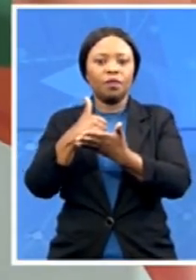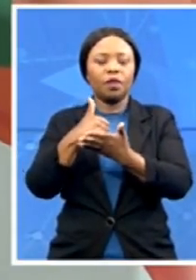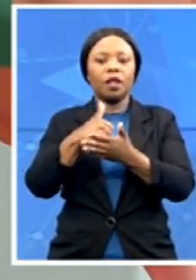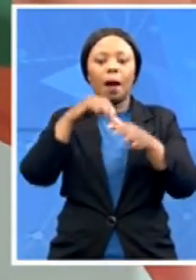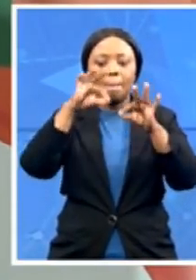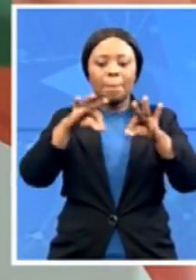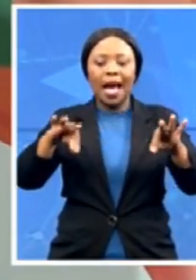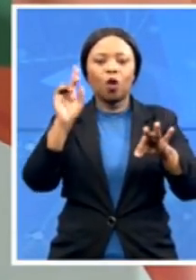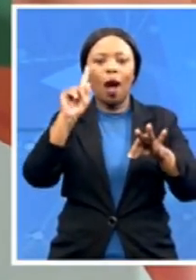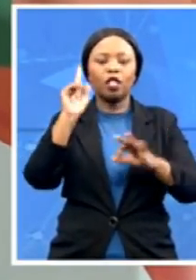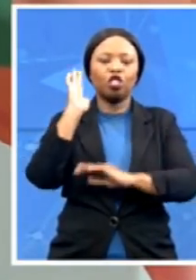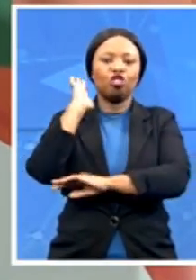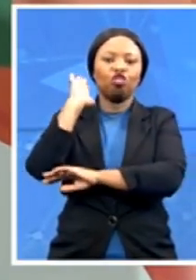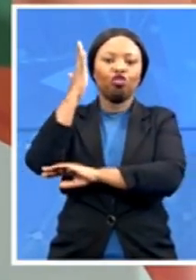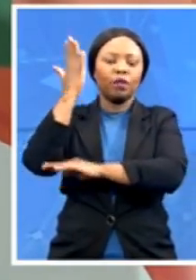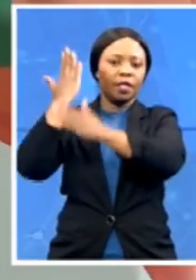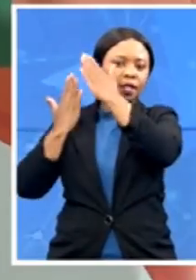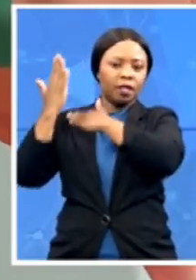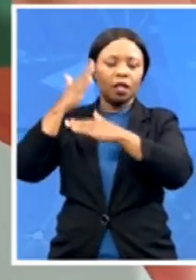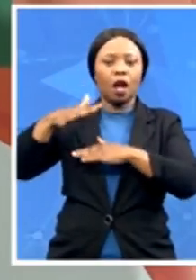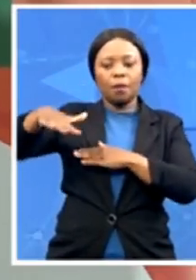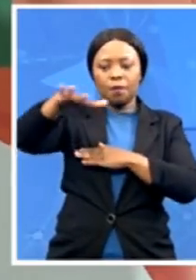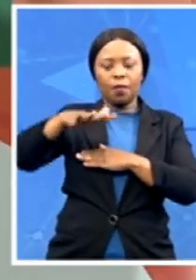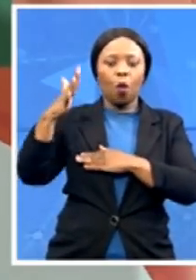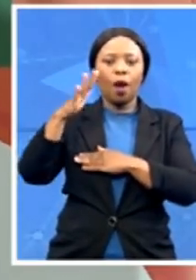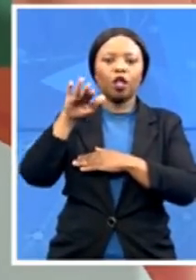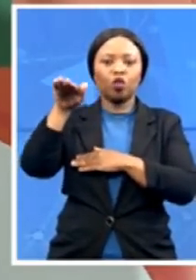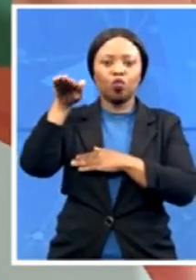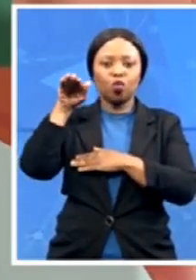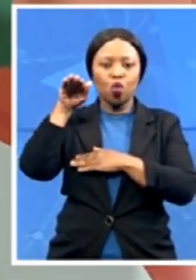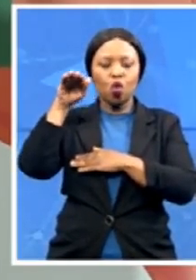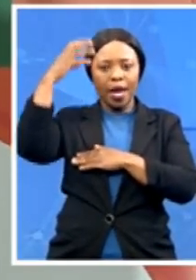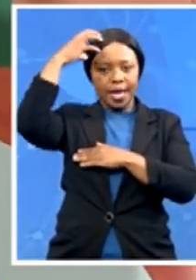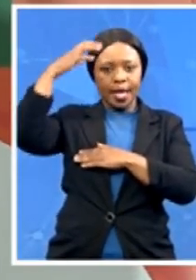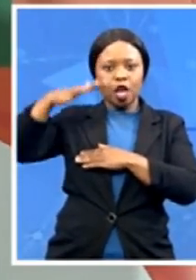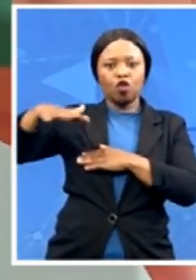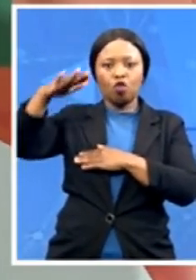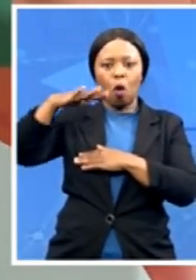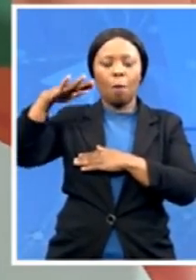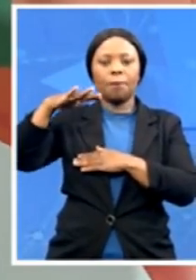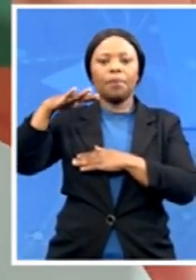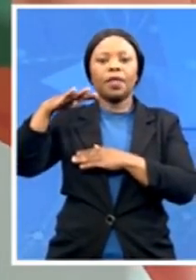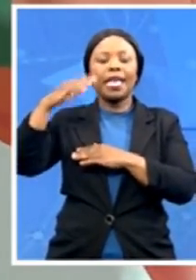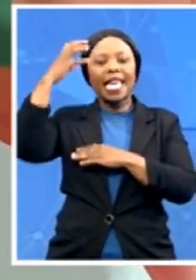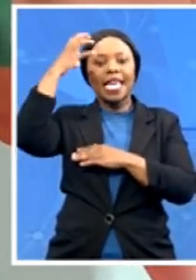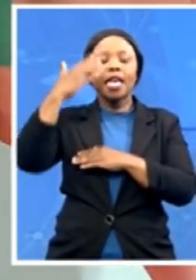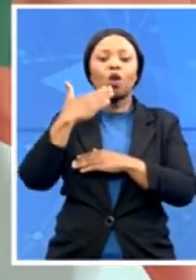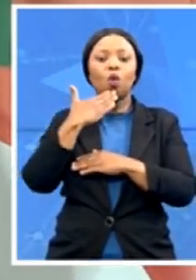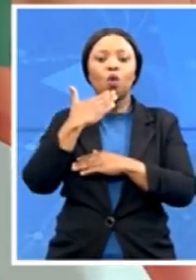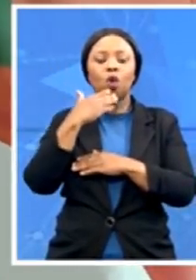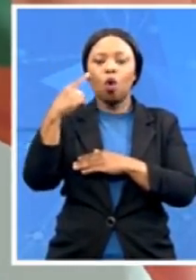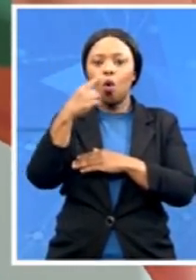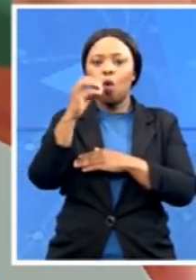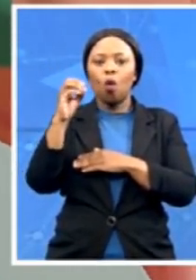Zulu Kingdom whilst under the reign of His Majesty, the late King Goodwill Zwelithini, as part of